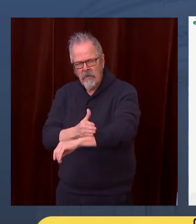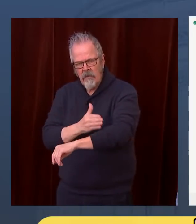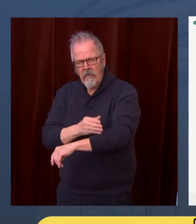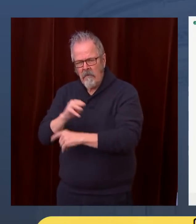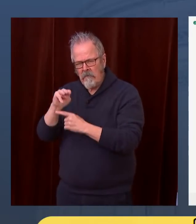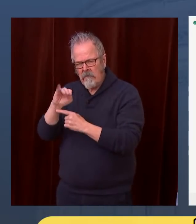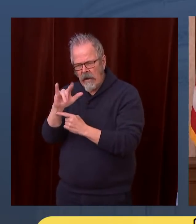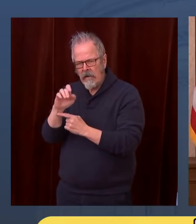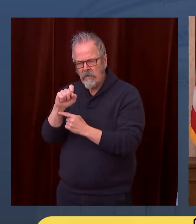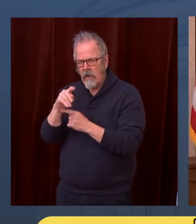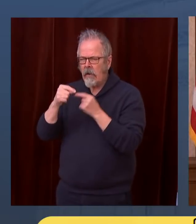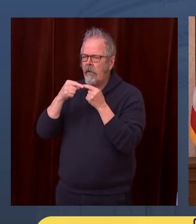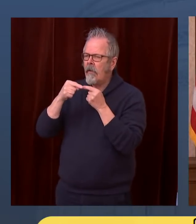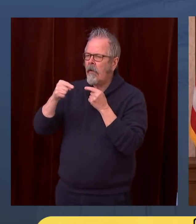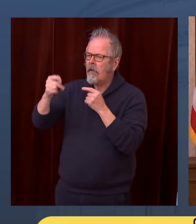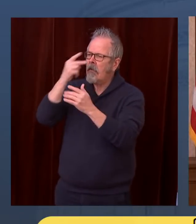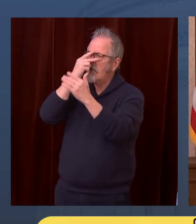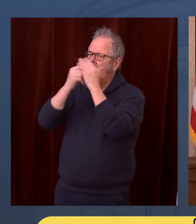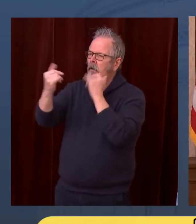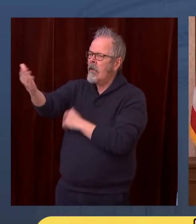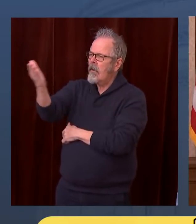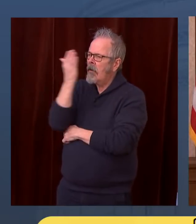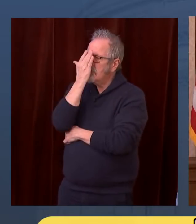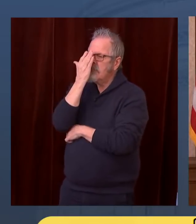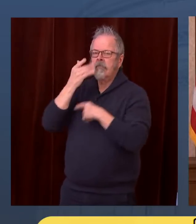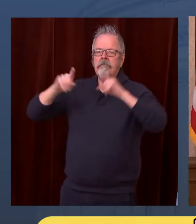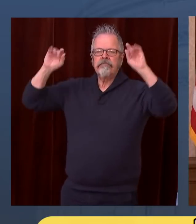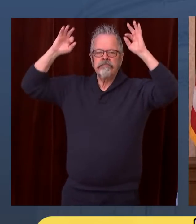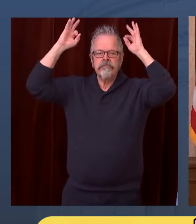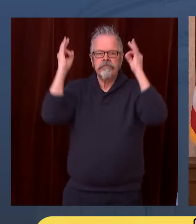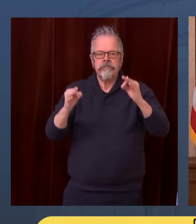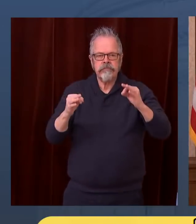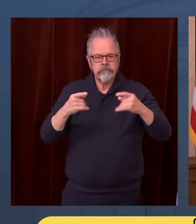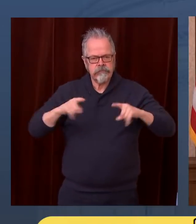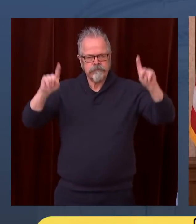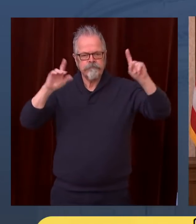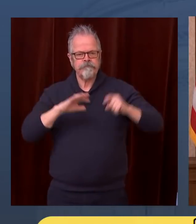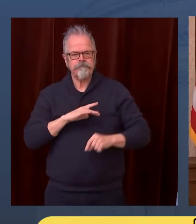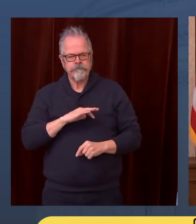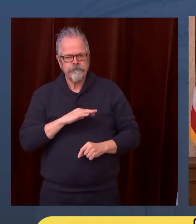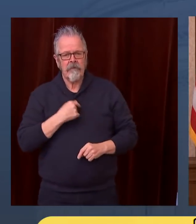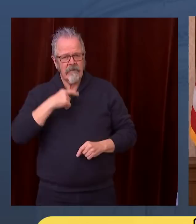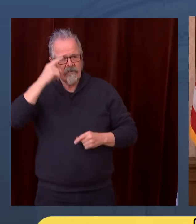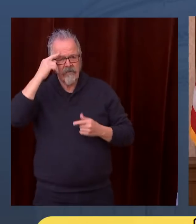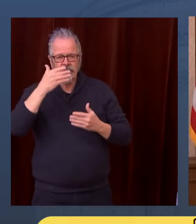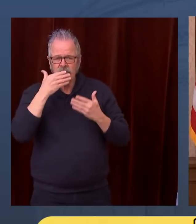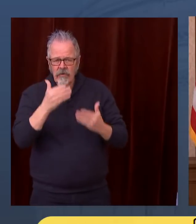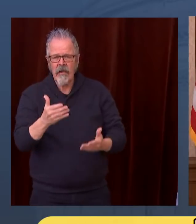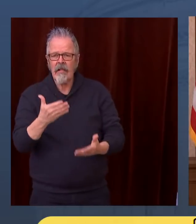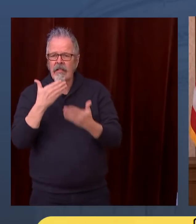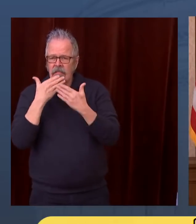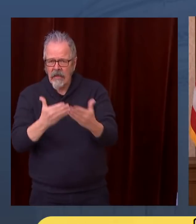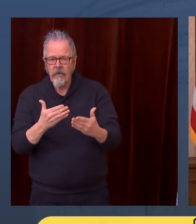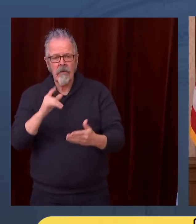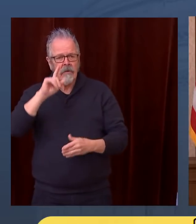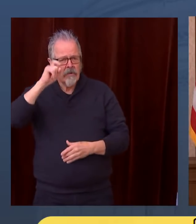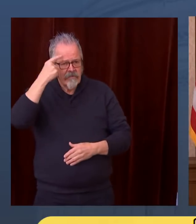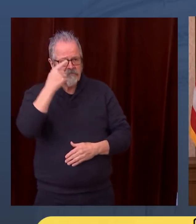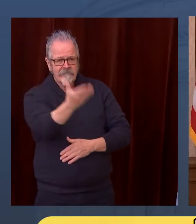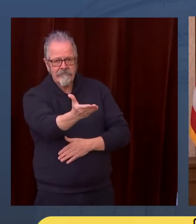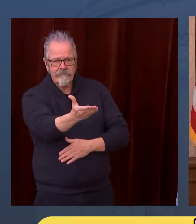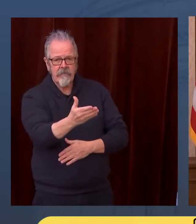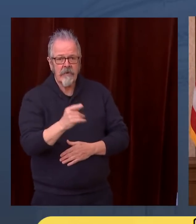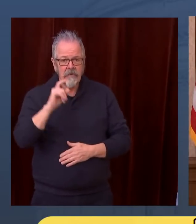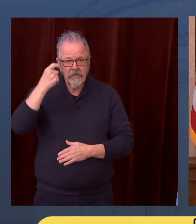there. Thank you, Dr. Shaw. Thanks for your whole team, Lacey Fehrenbach and others, and Michelle, who've helped increase our vaccinations and made